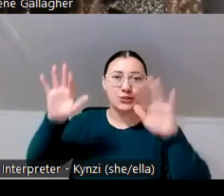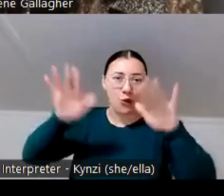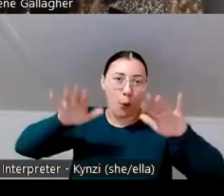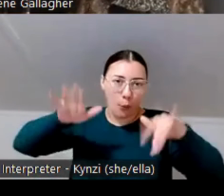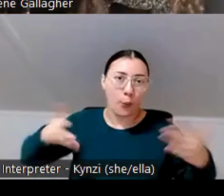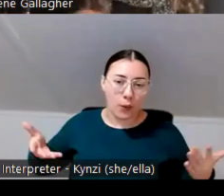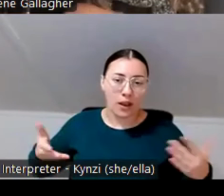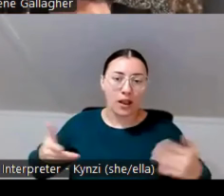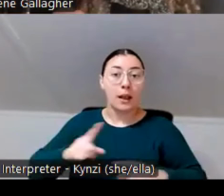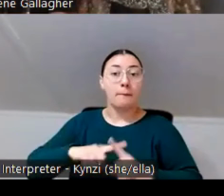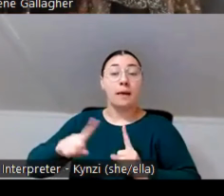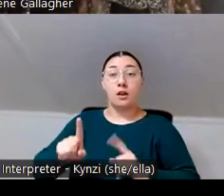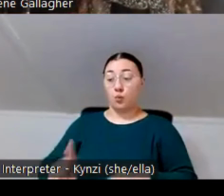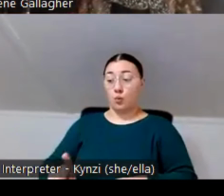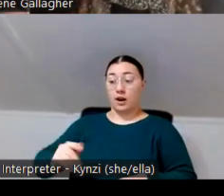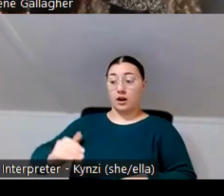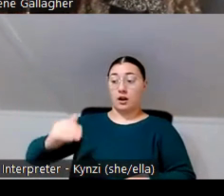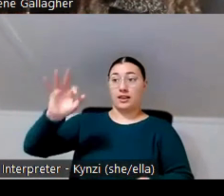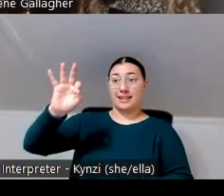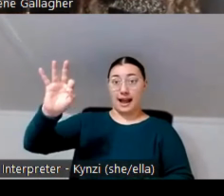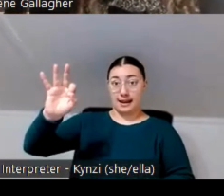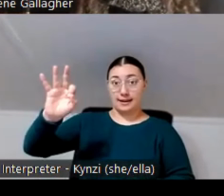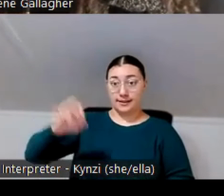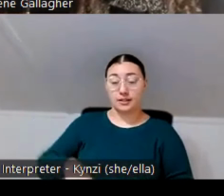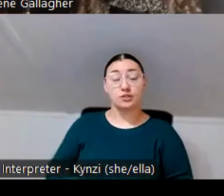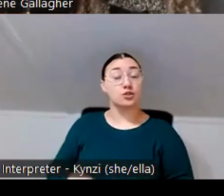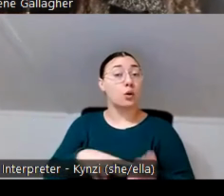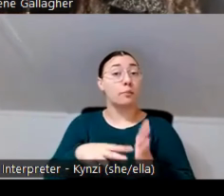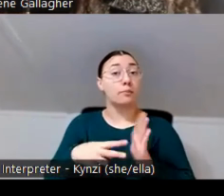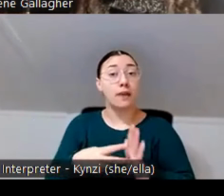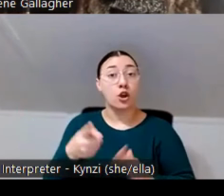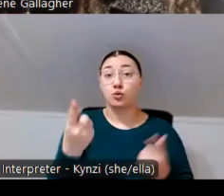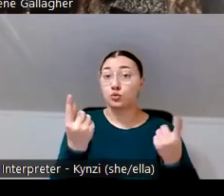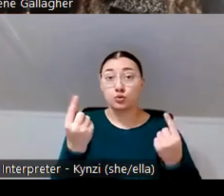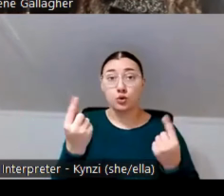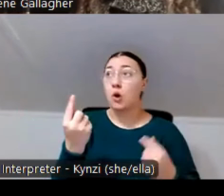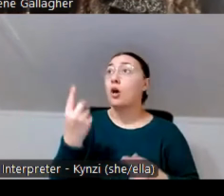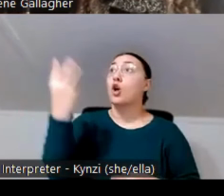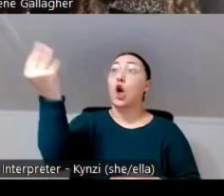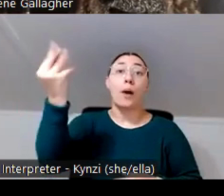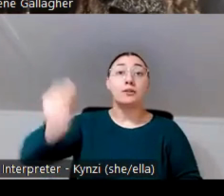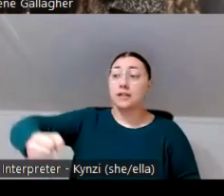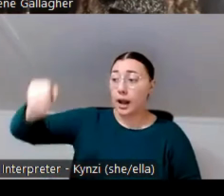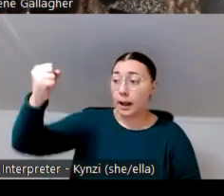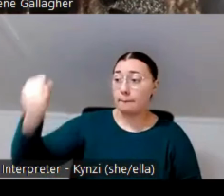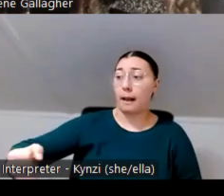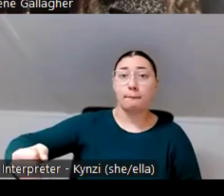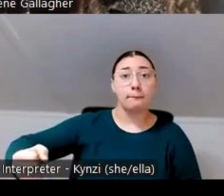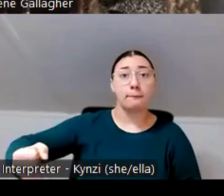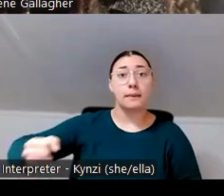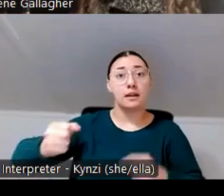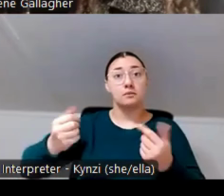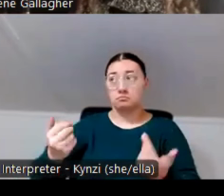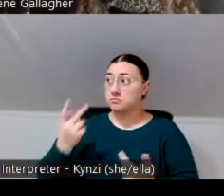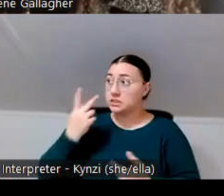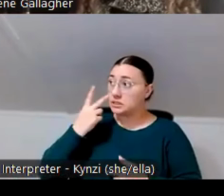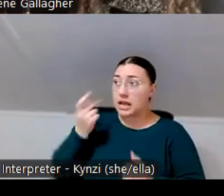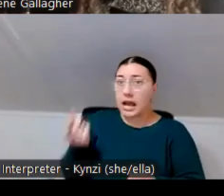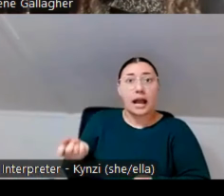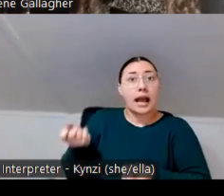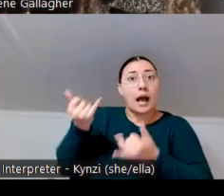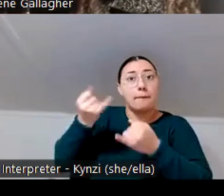inches. So you can take your stick, put it outside in the snow, and measure how many inches of snow you